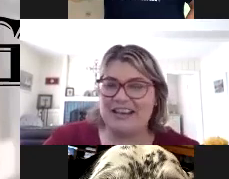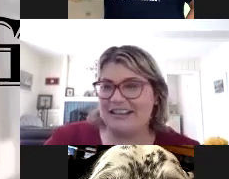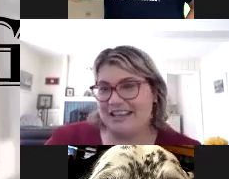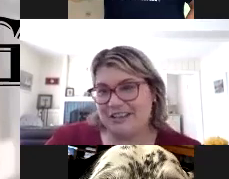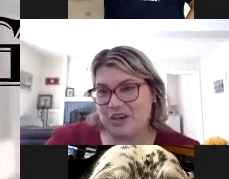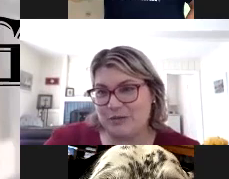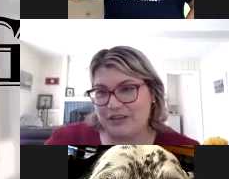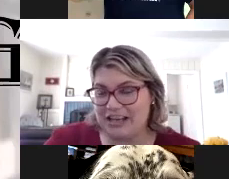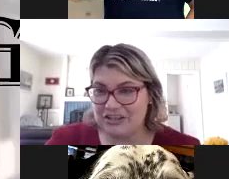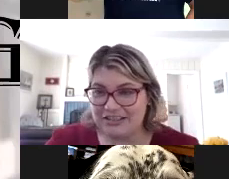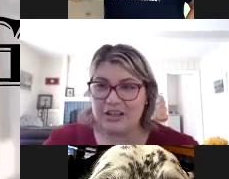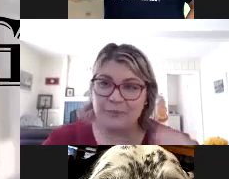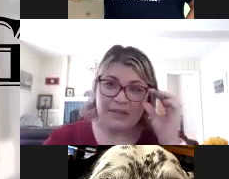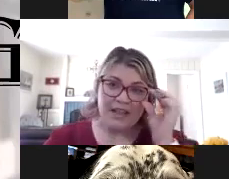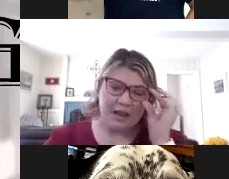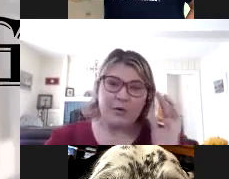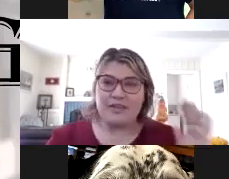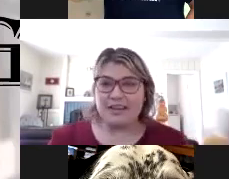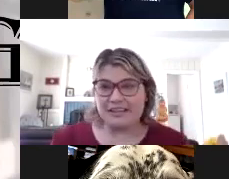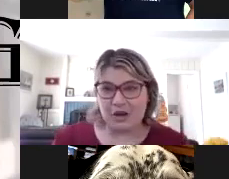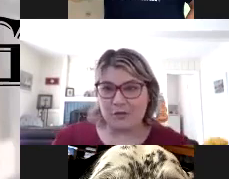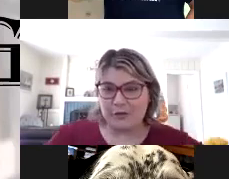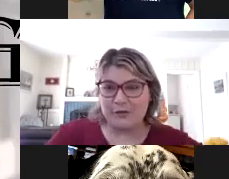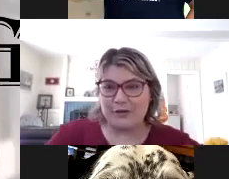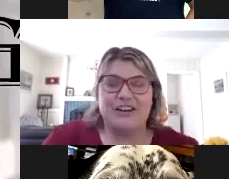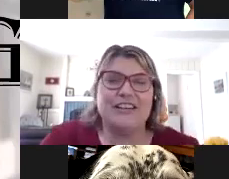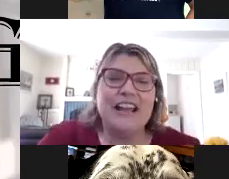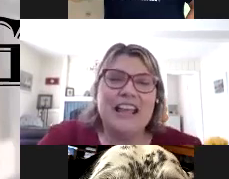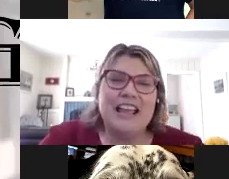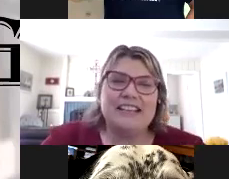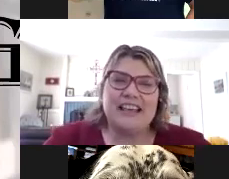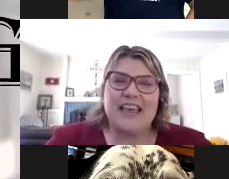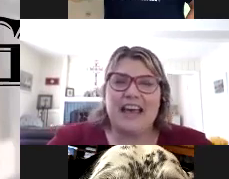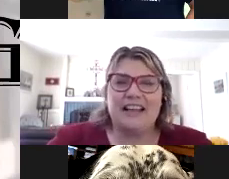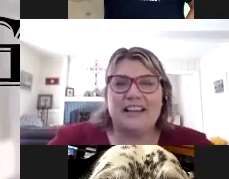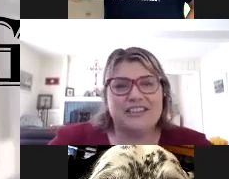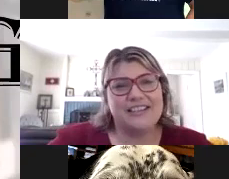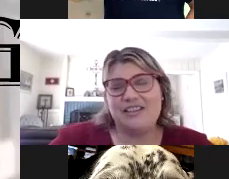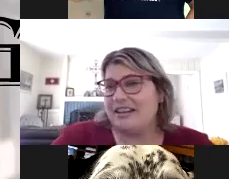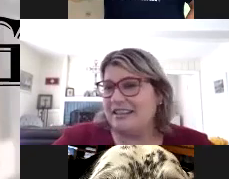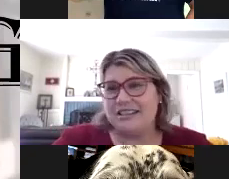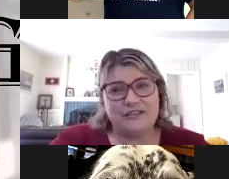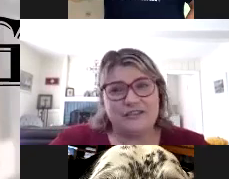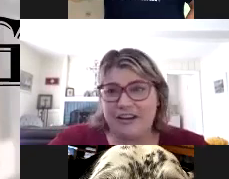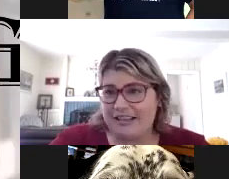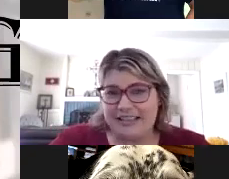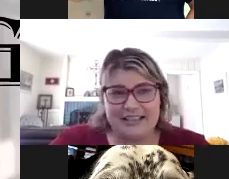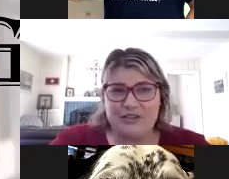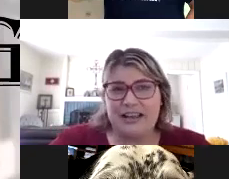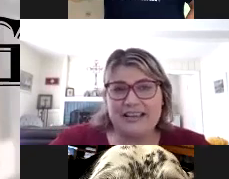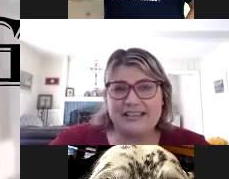the United States in terms of elections. So an important thing to know before we start is that elections in the United States are